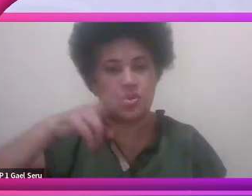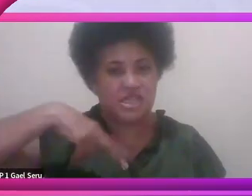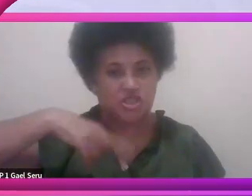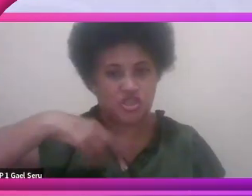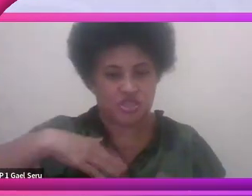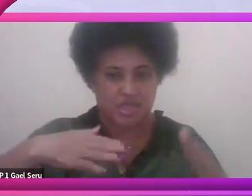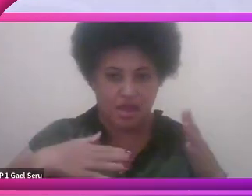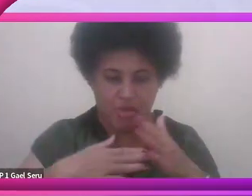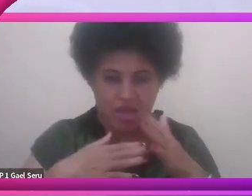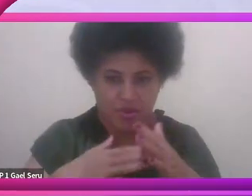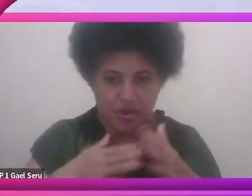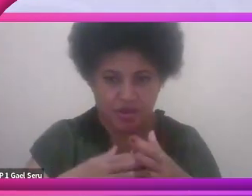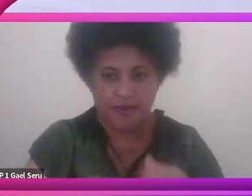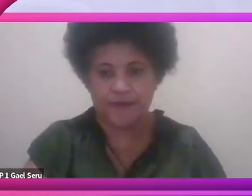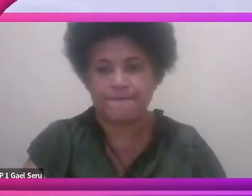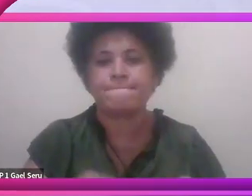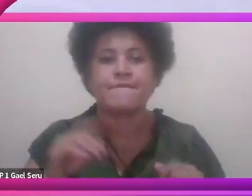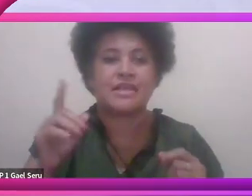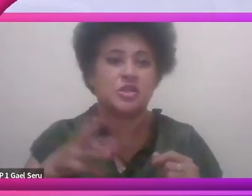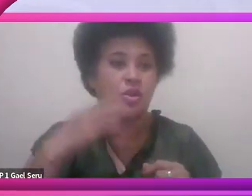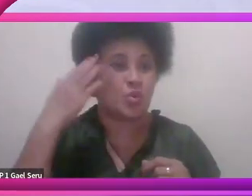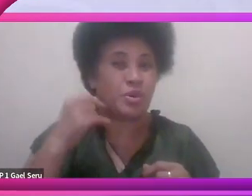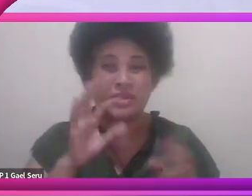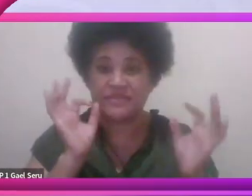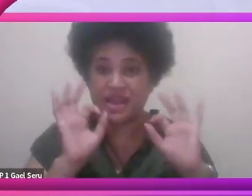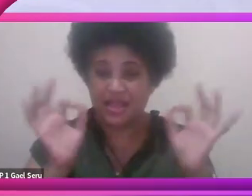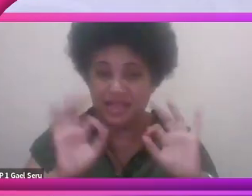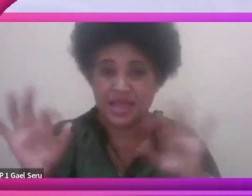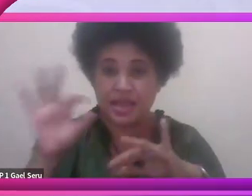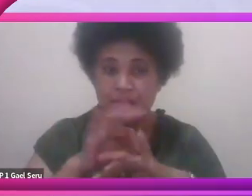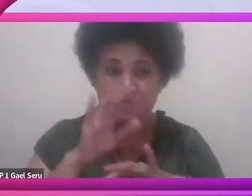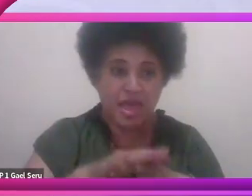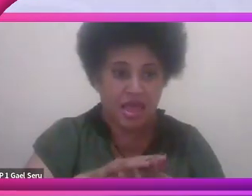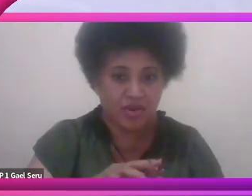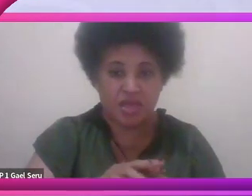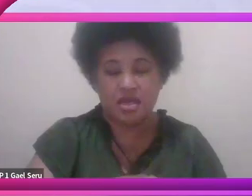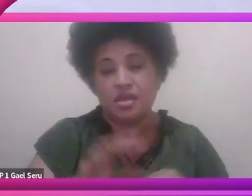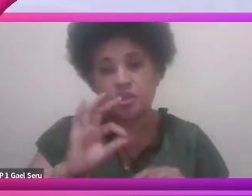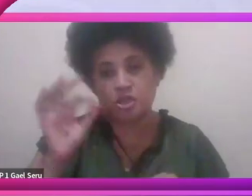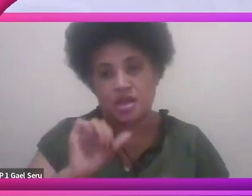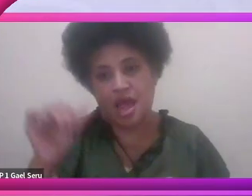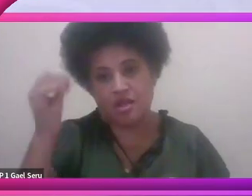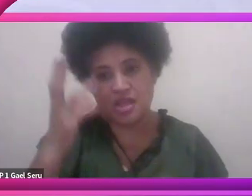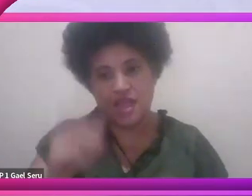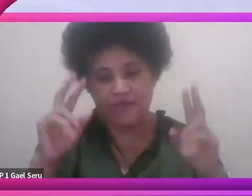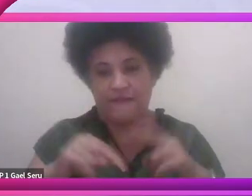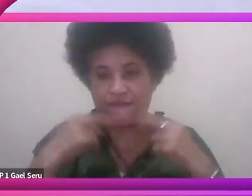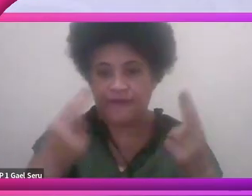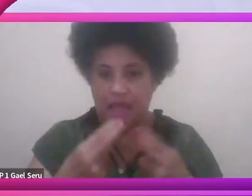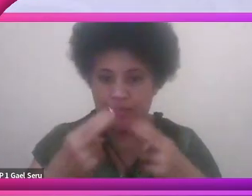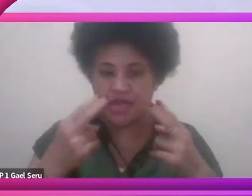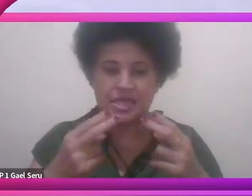young people or even the woman who not married woman not allowed to get family planning. So the cultural